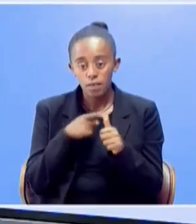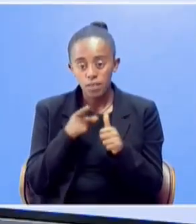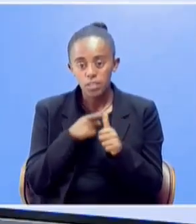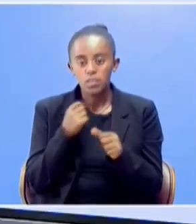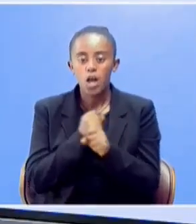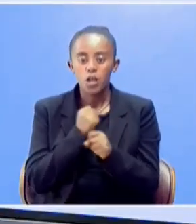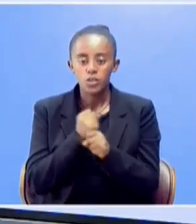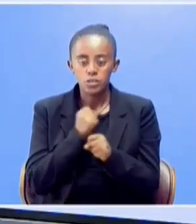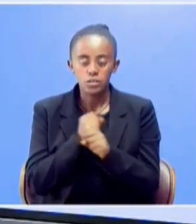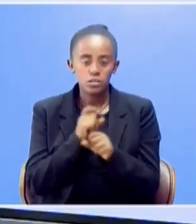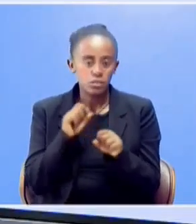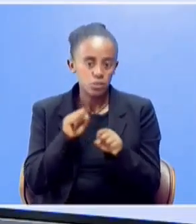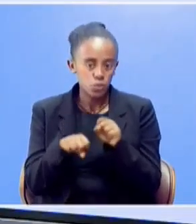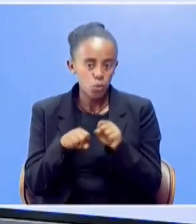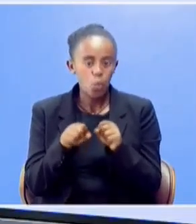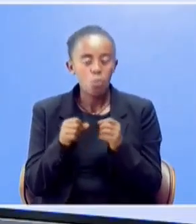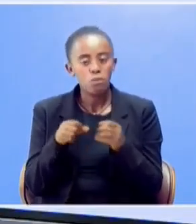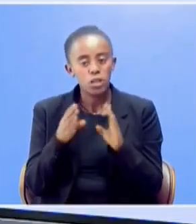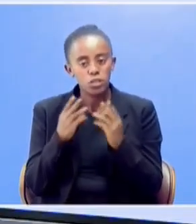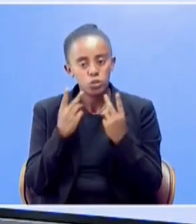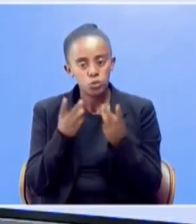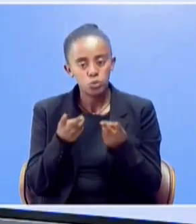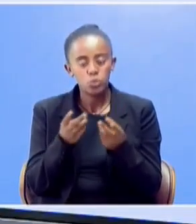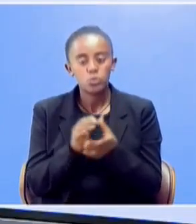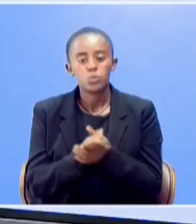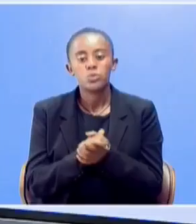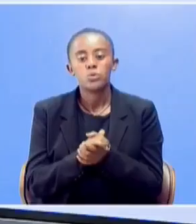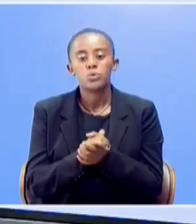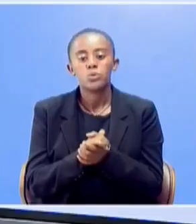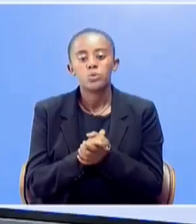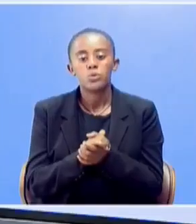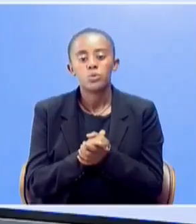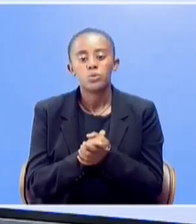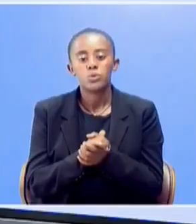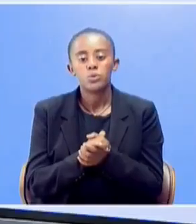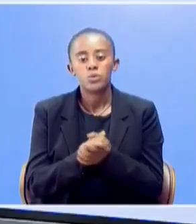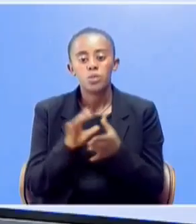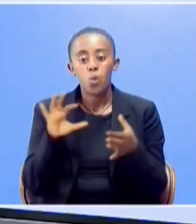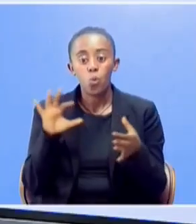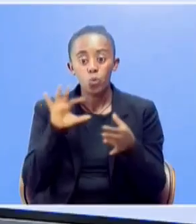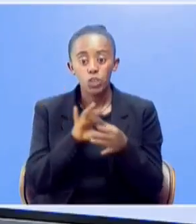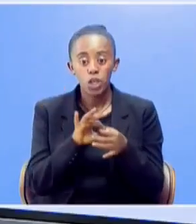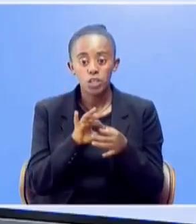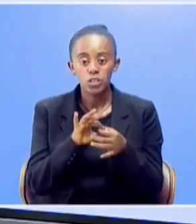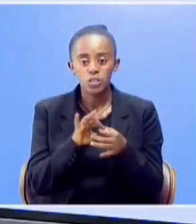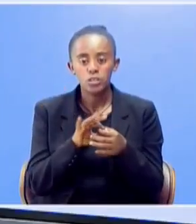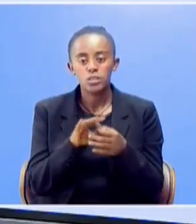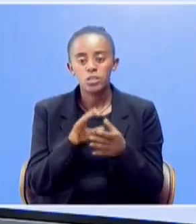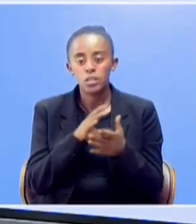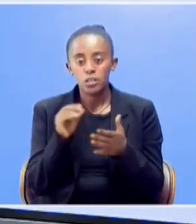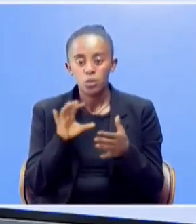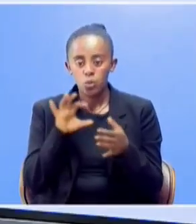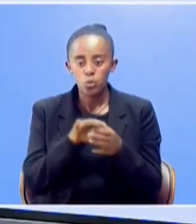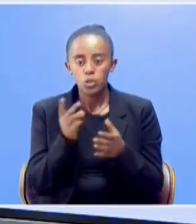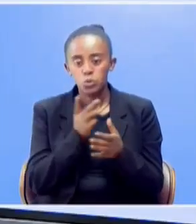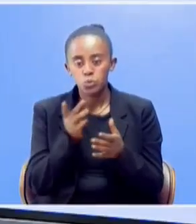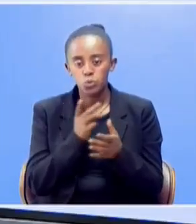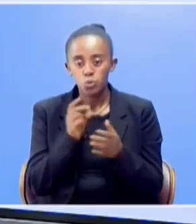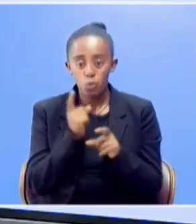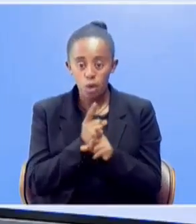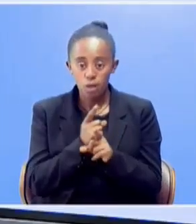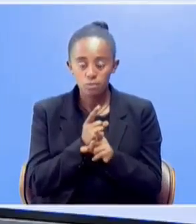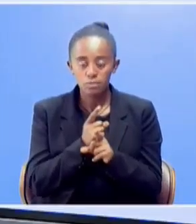action. So, let us use this as a conjunction and connect these two. All